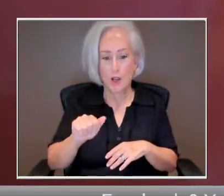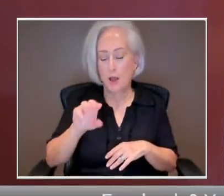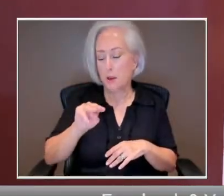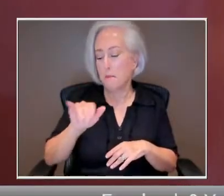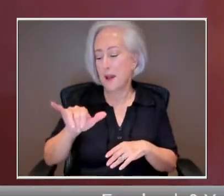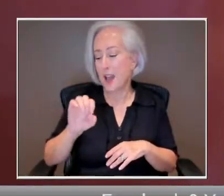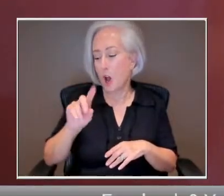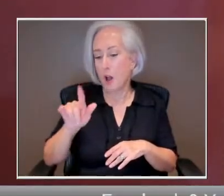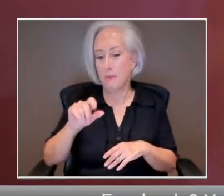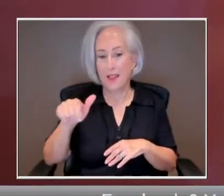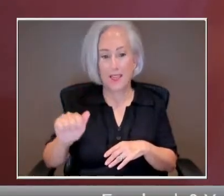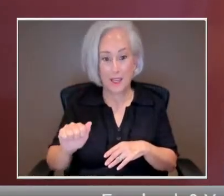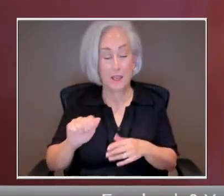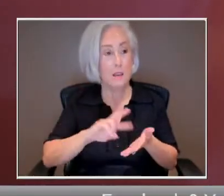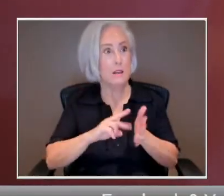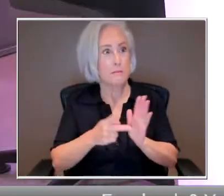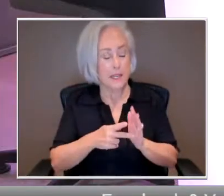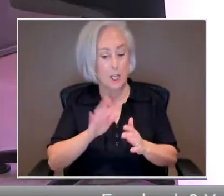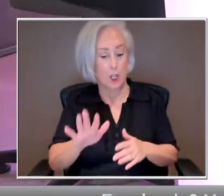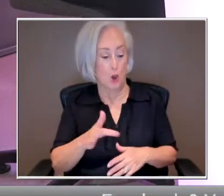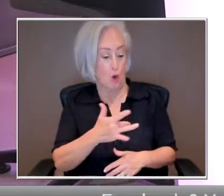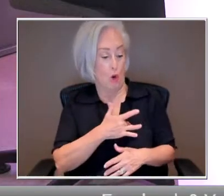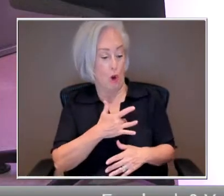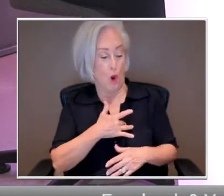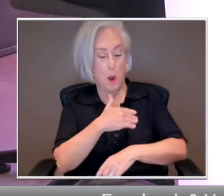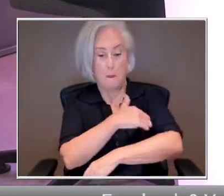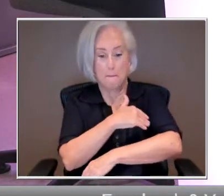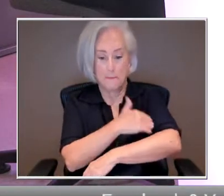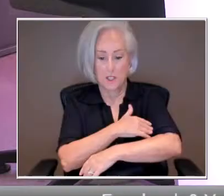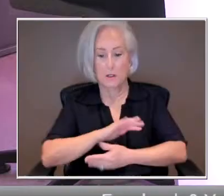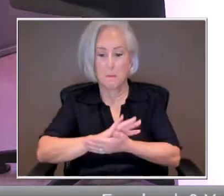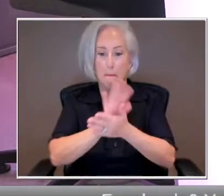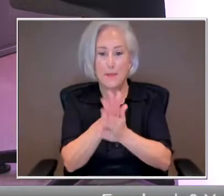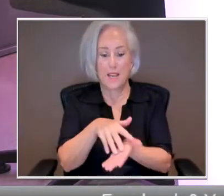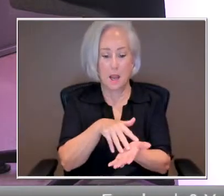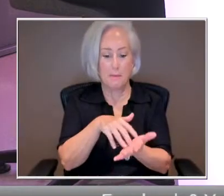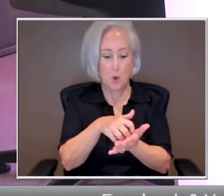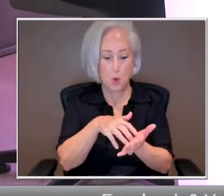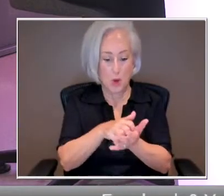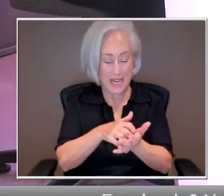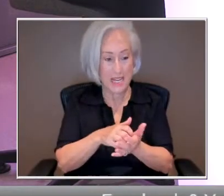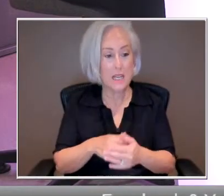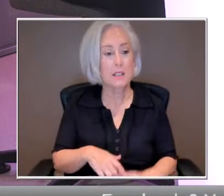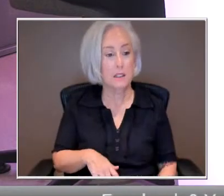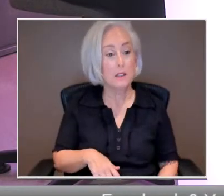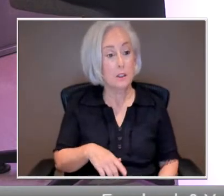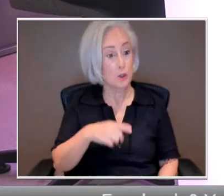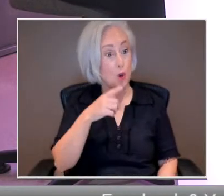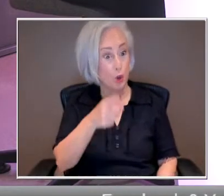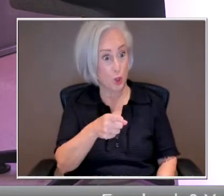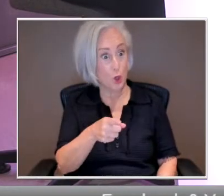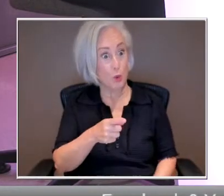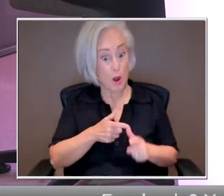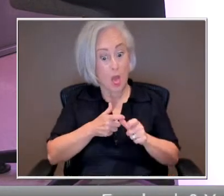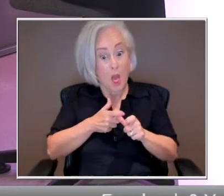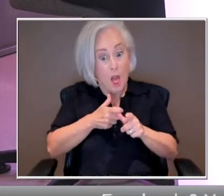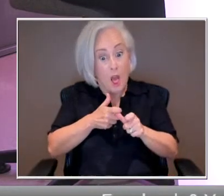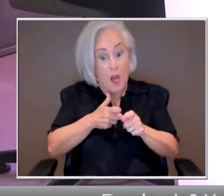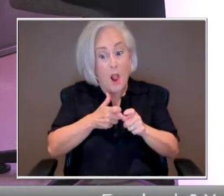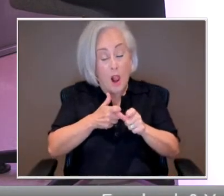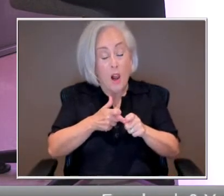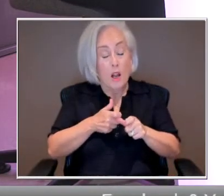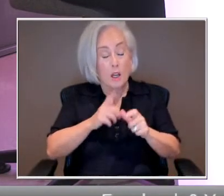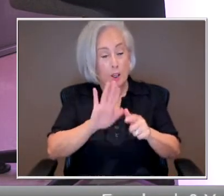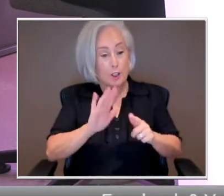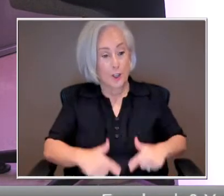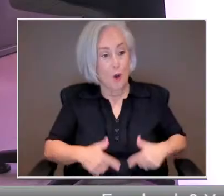of the heart muscle. Okay. So that explains you were running a marathon in your regular life with all your kids and your